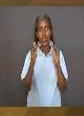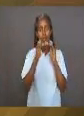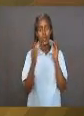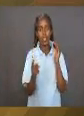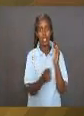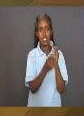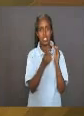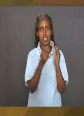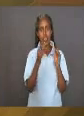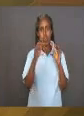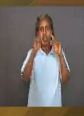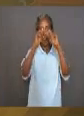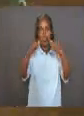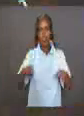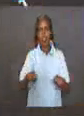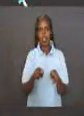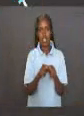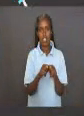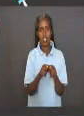of triangles?